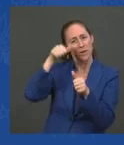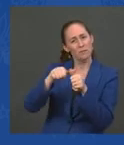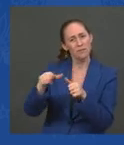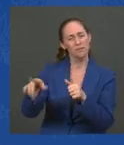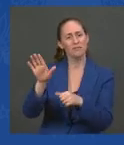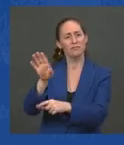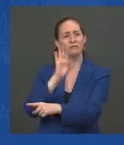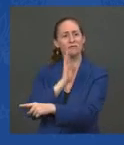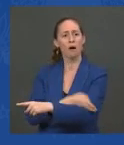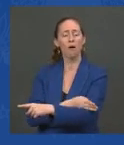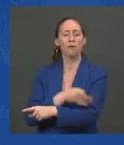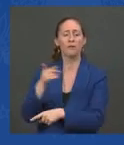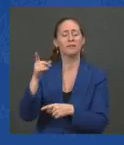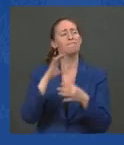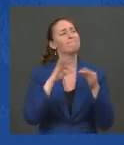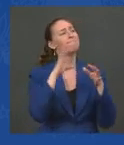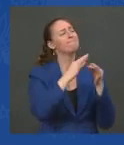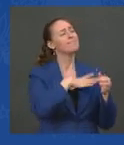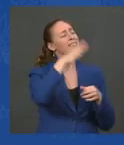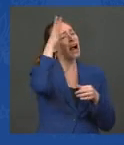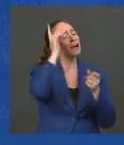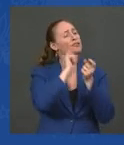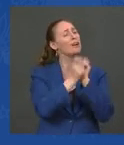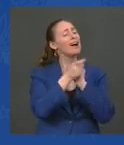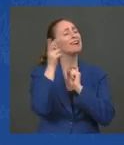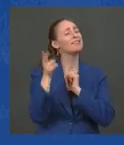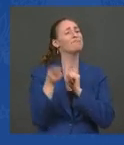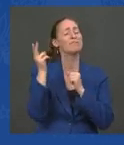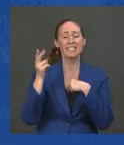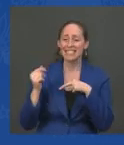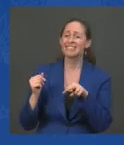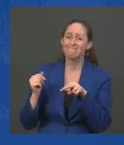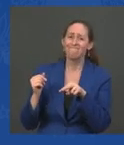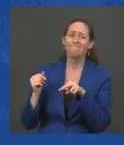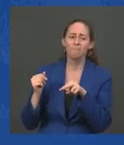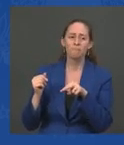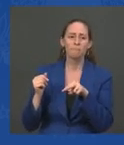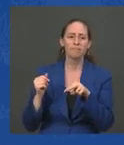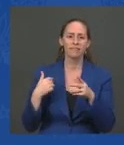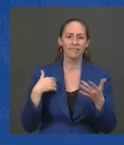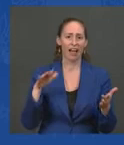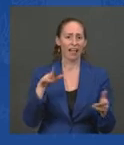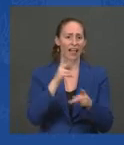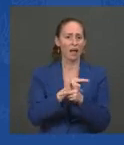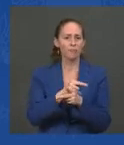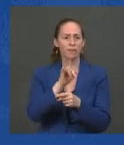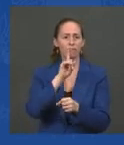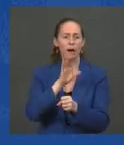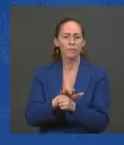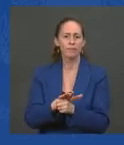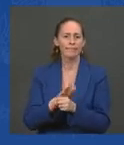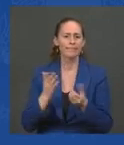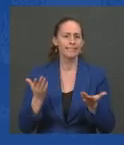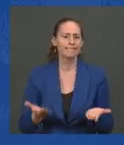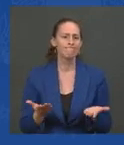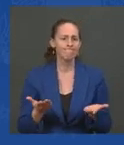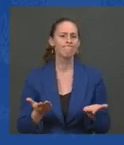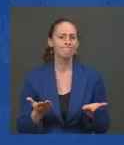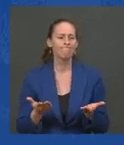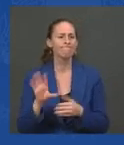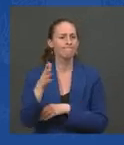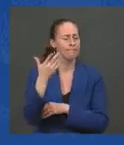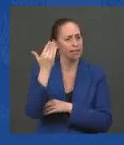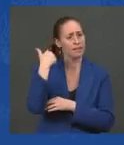history. He's going to change history." But we haven't fulfilled that yet. I understand. You got to keep fighting. Let me be clear,